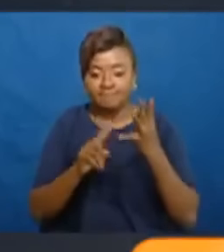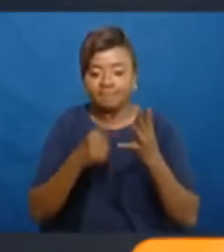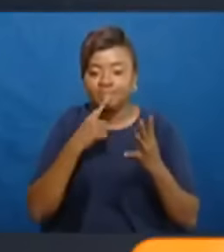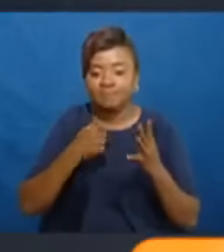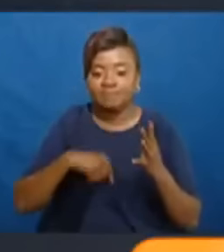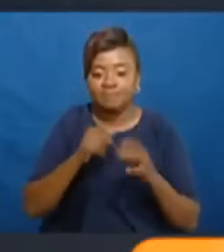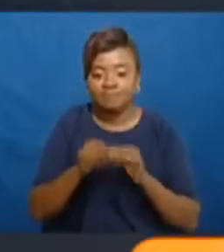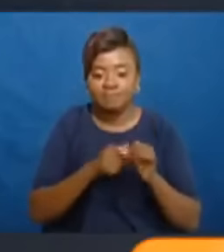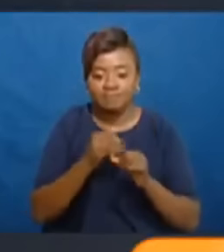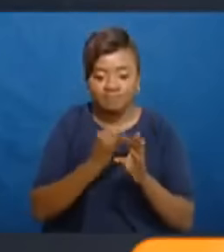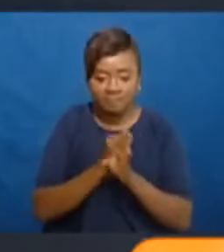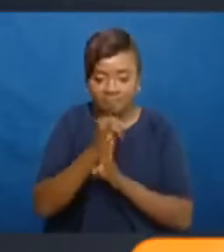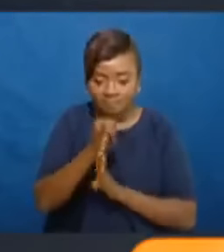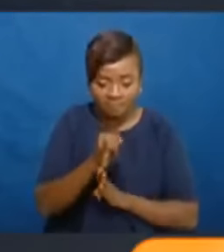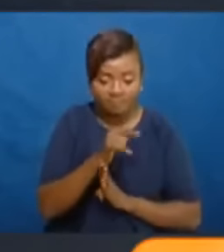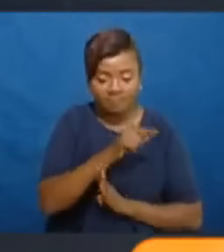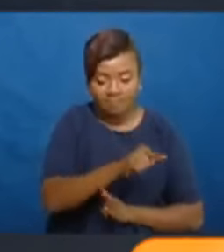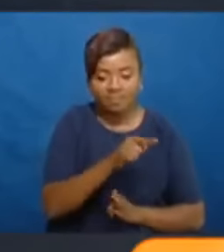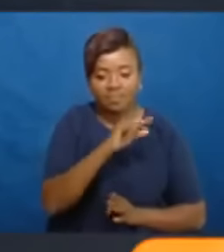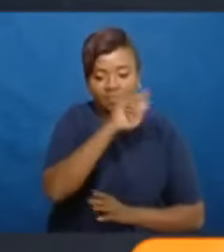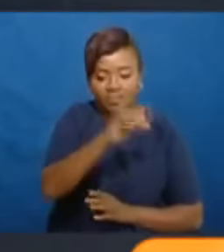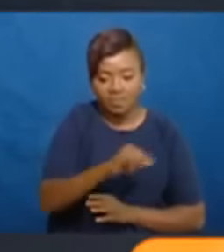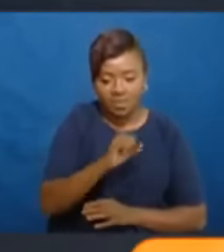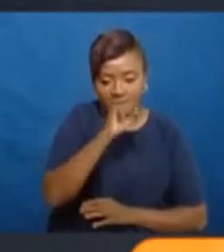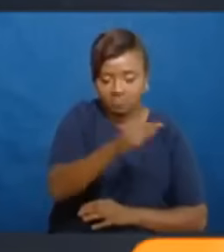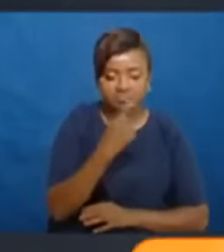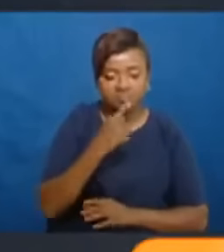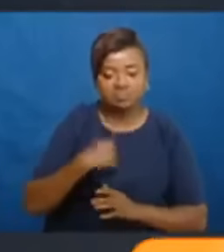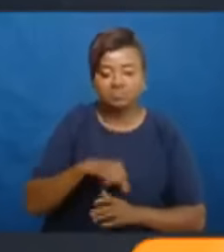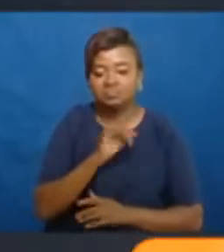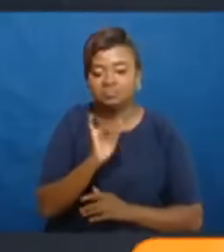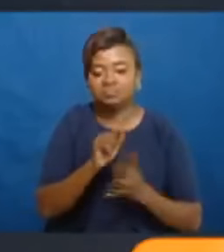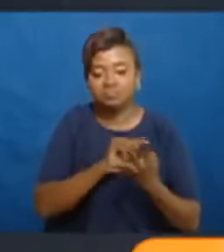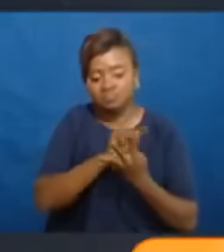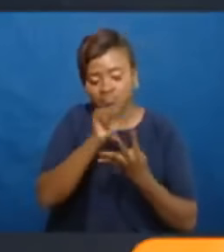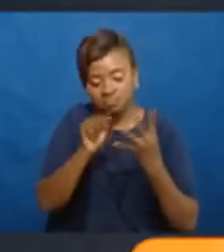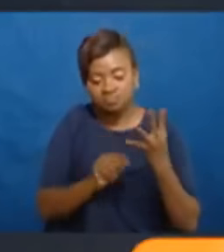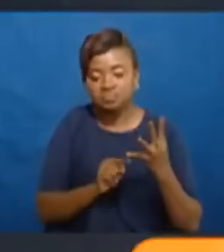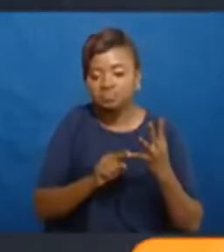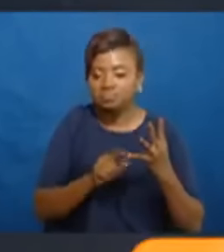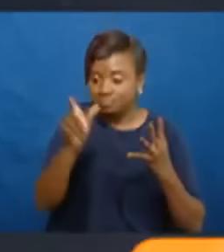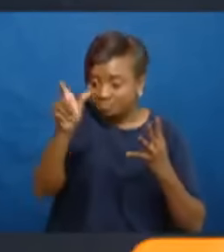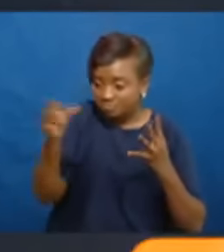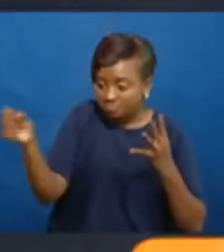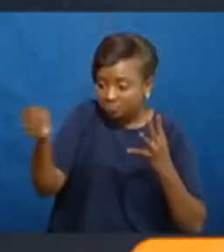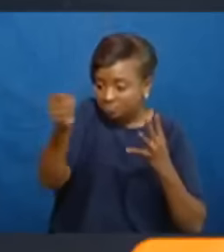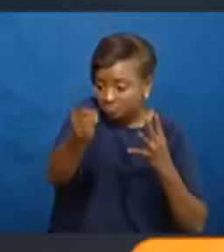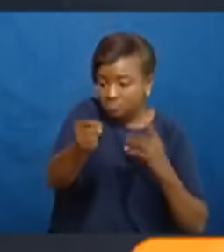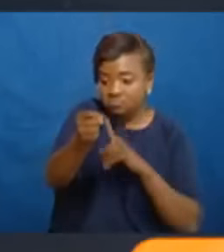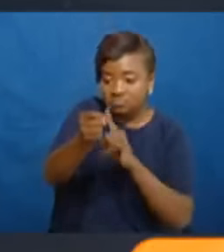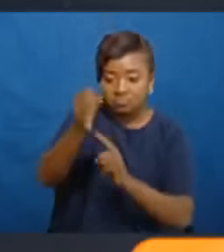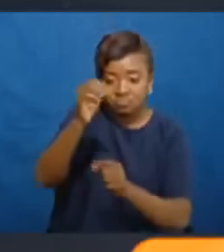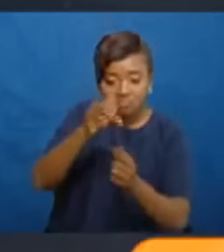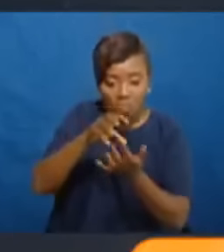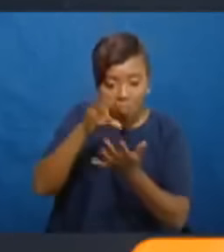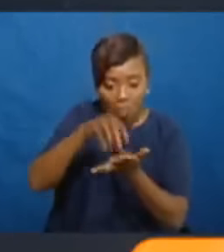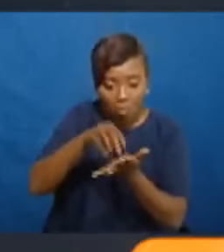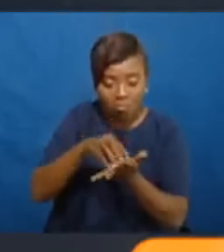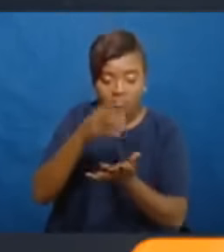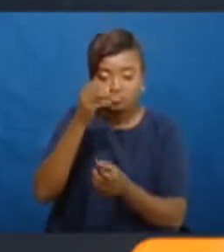of public office must be persons of integrity. You can't be a corruption, murder, or